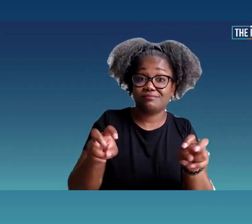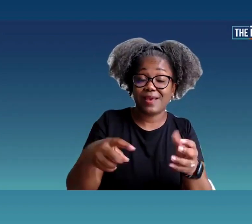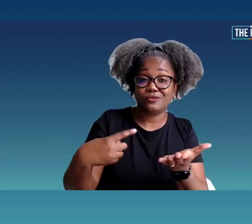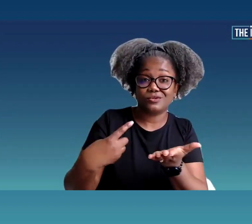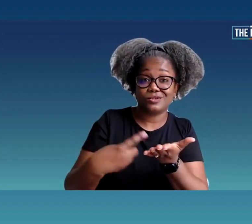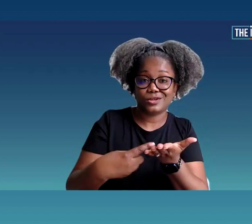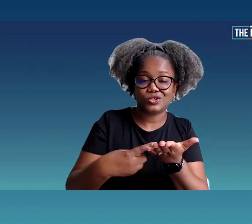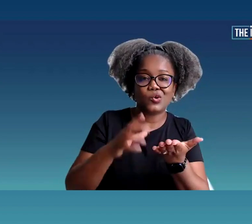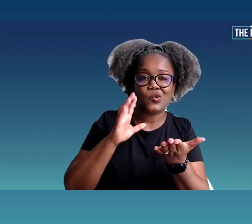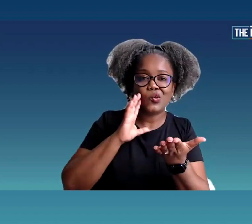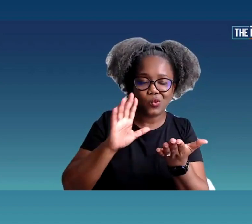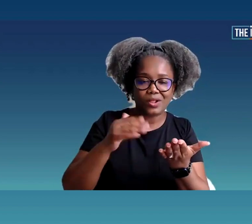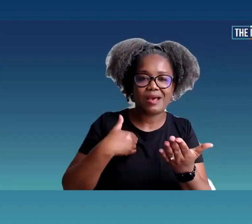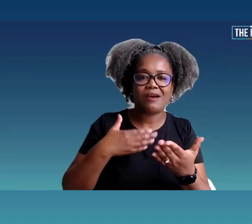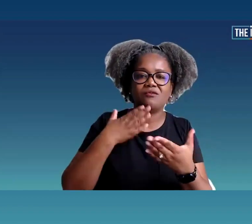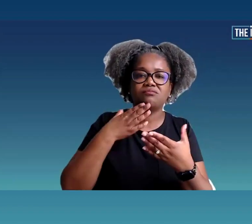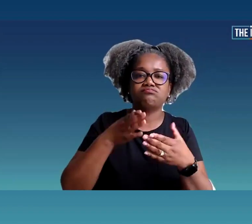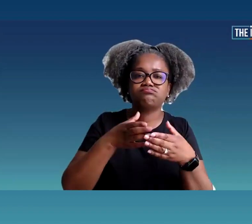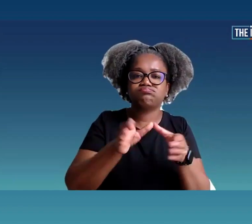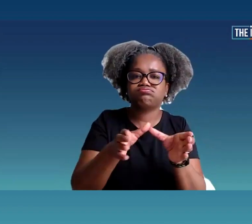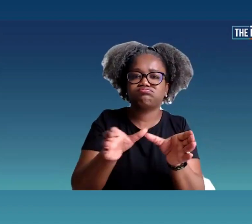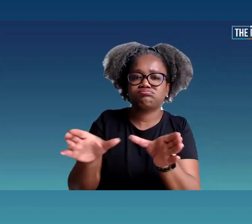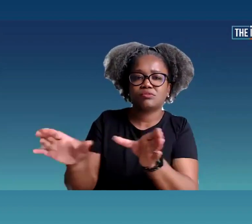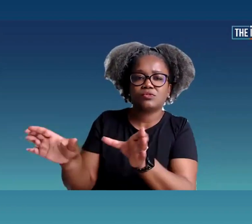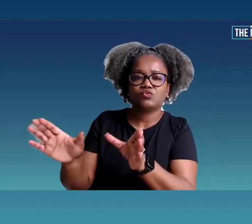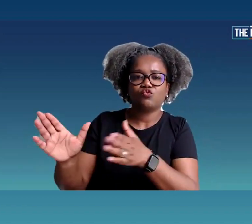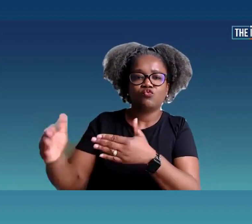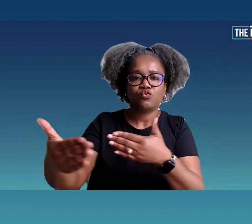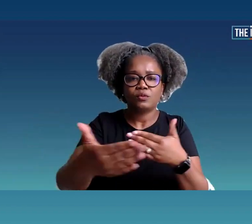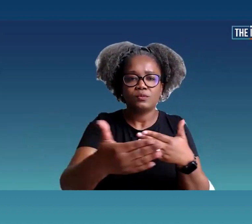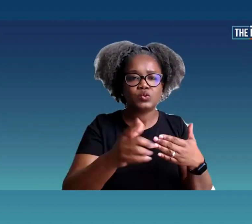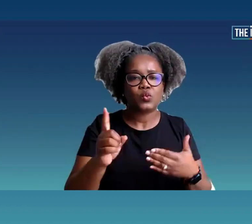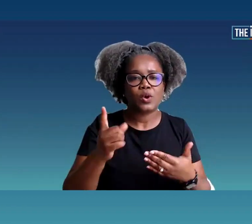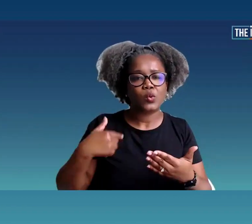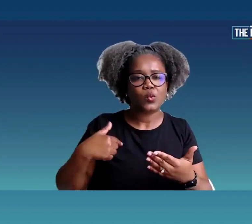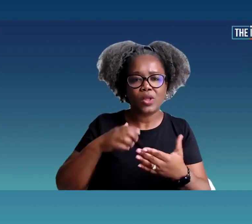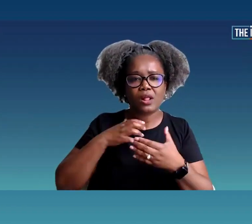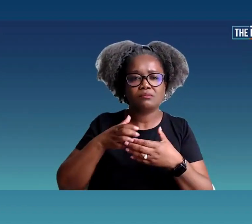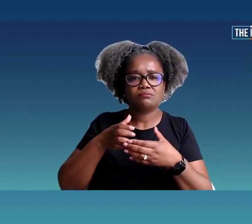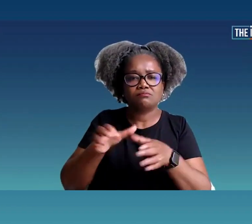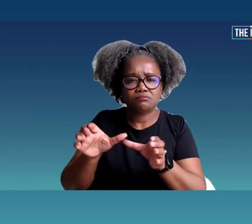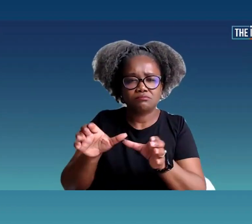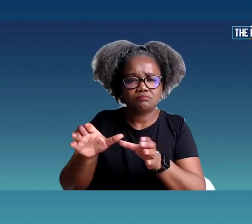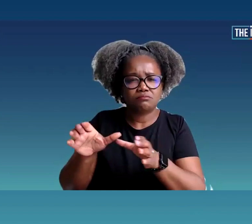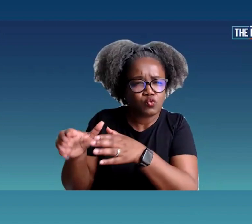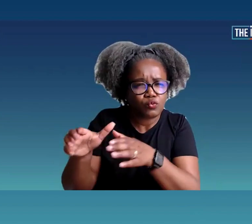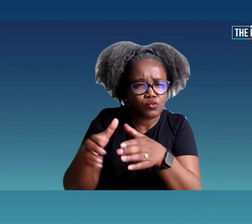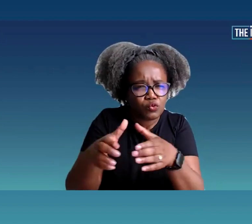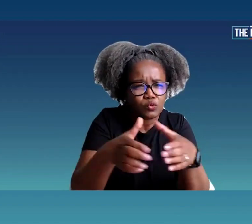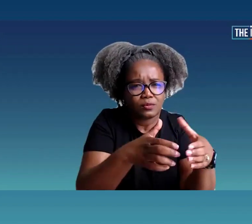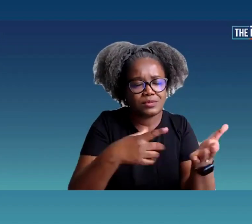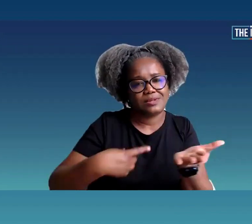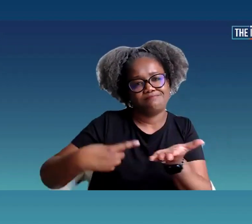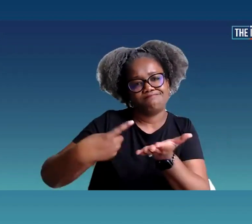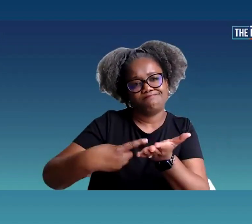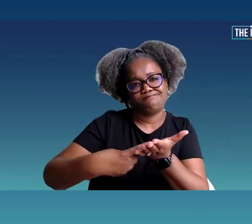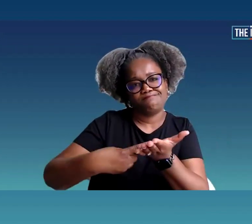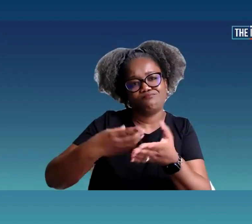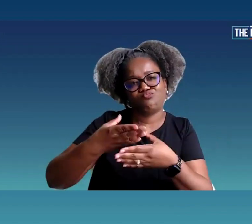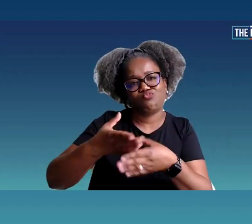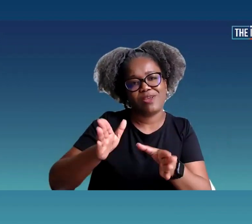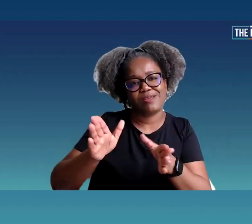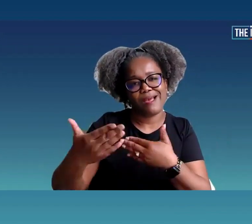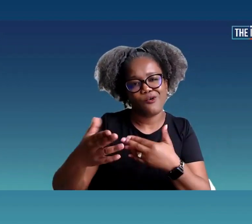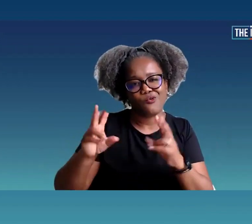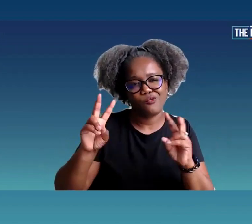an opportunity to continue the discussion. So I hope that all of you will stay for the breakouts after the panel.